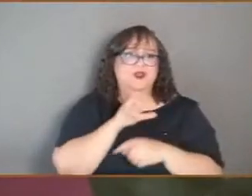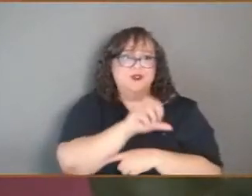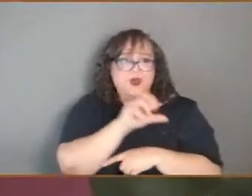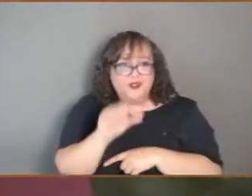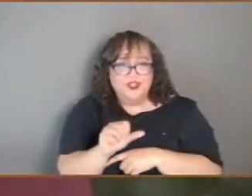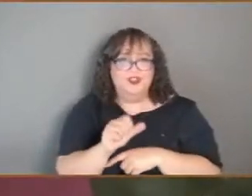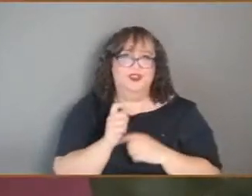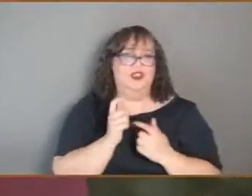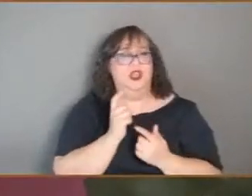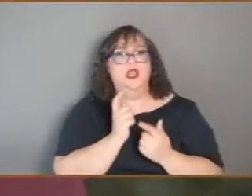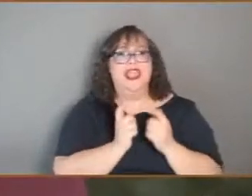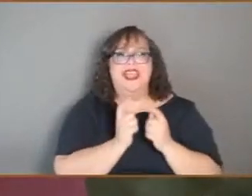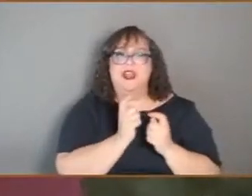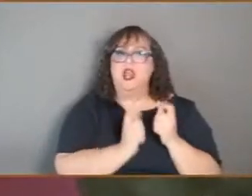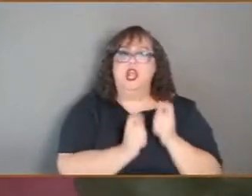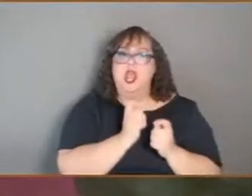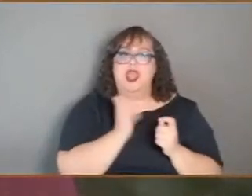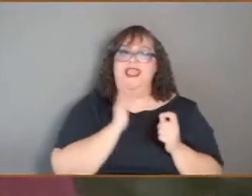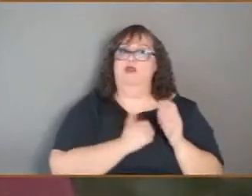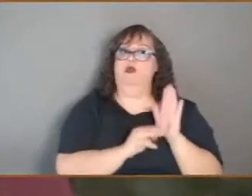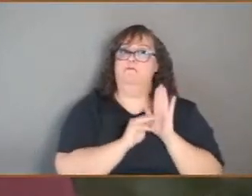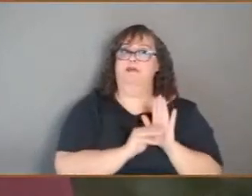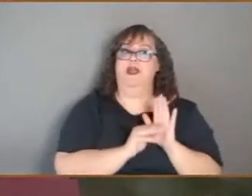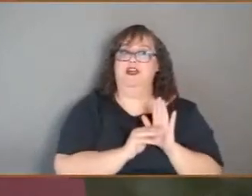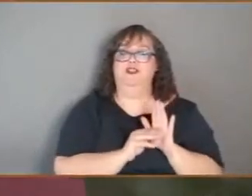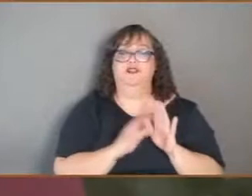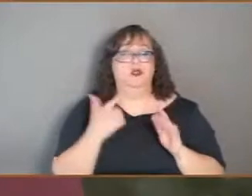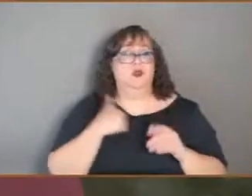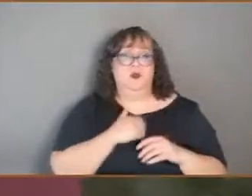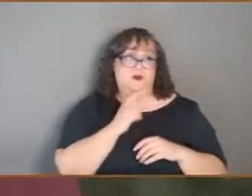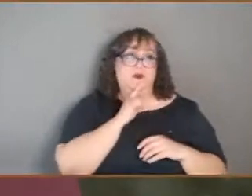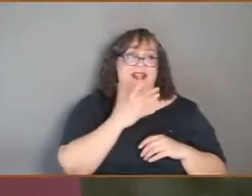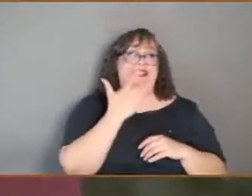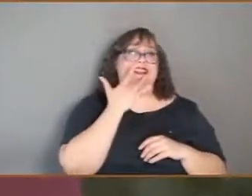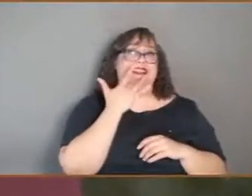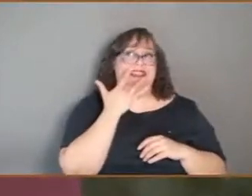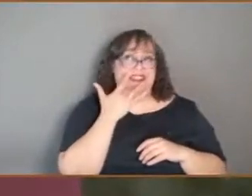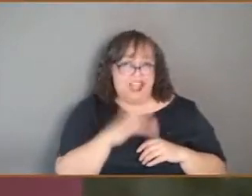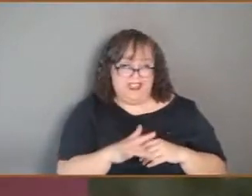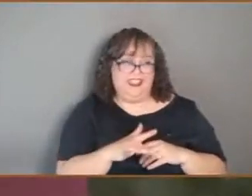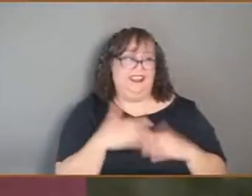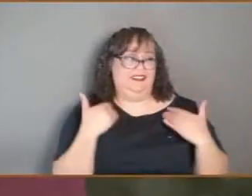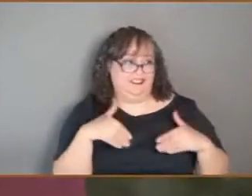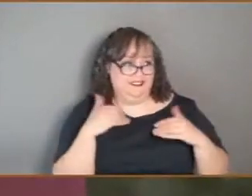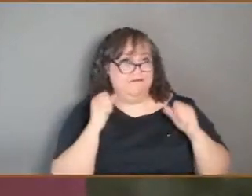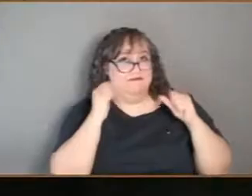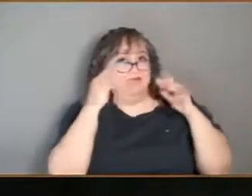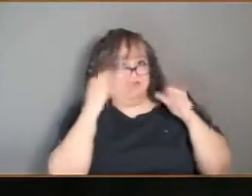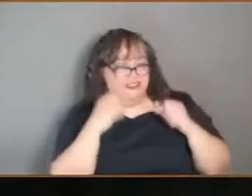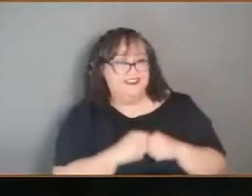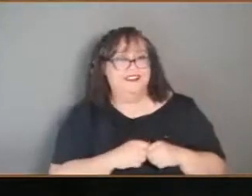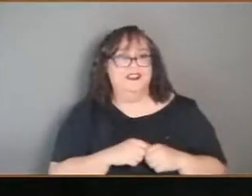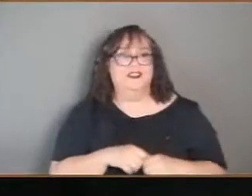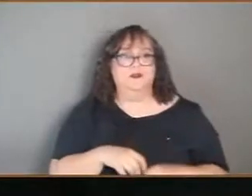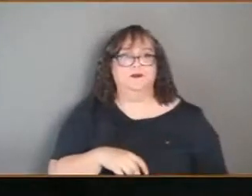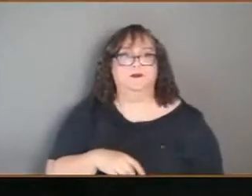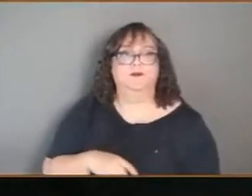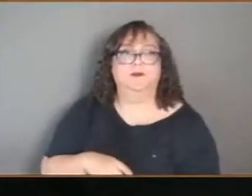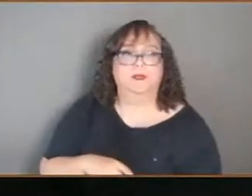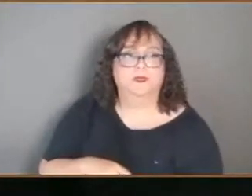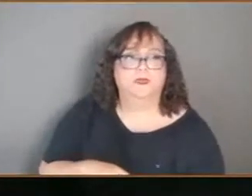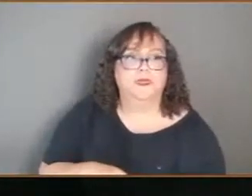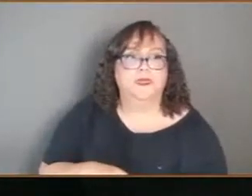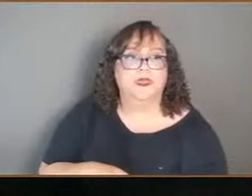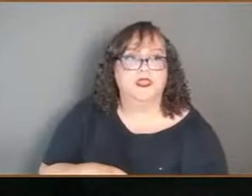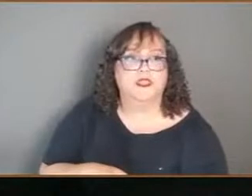orbit. We got lucky, I think, Carly, right? It's really amazing. Is. Yeah, kudos. Yeah. And Phil on Reddit actually kind of touches on what you were talking